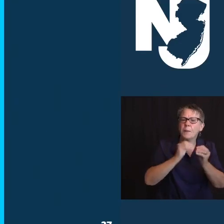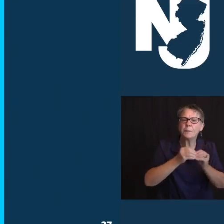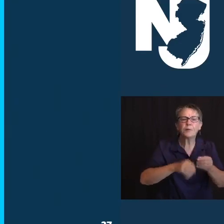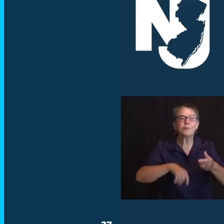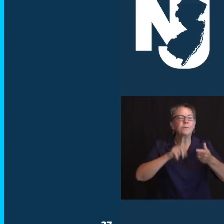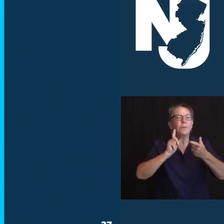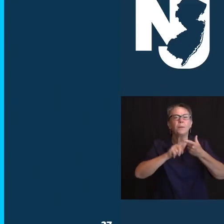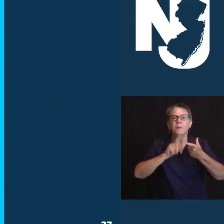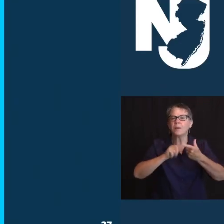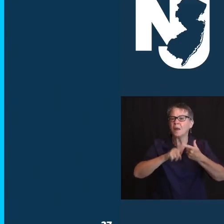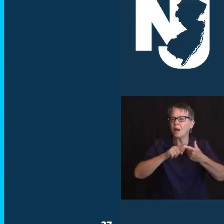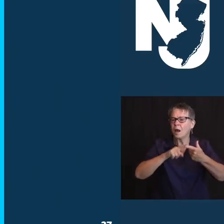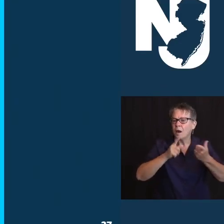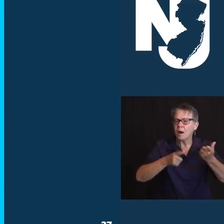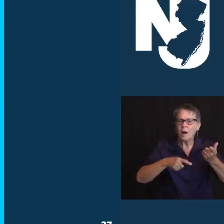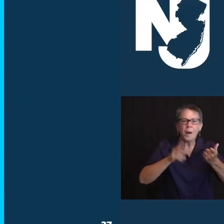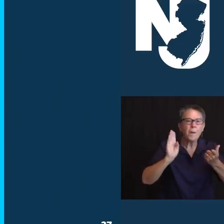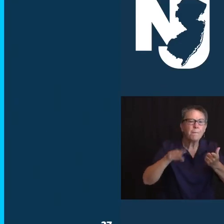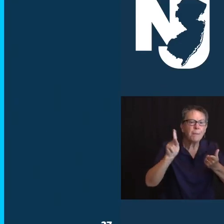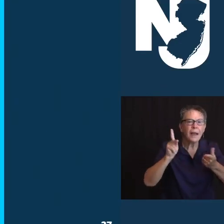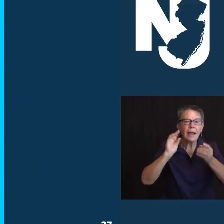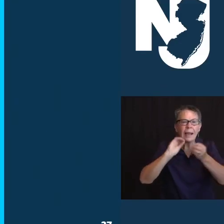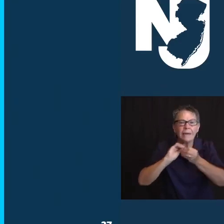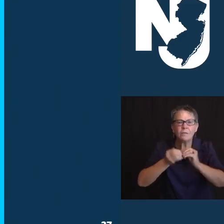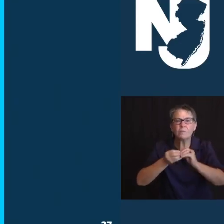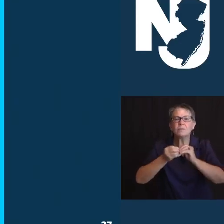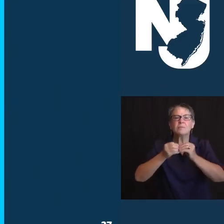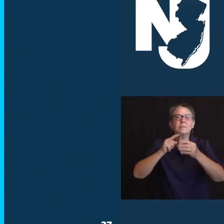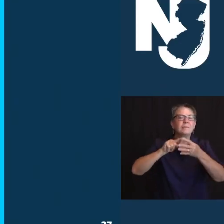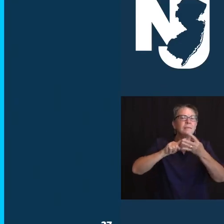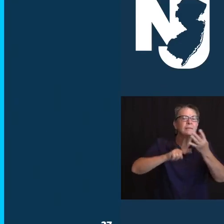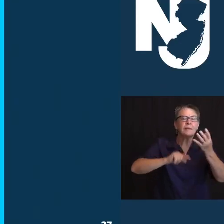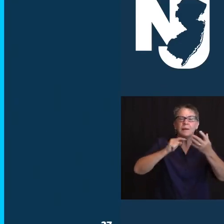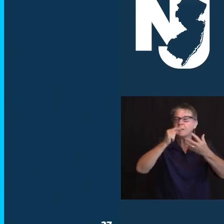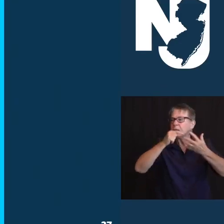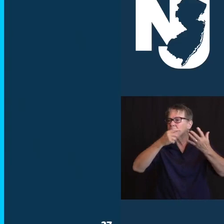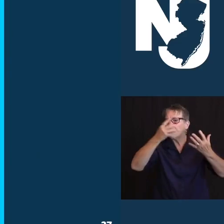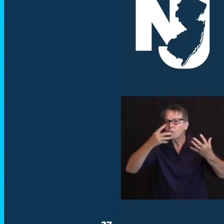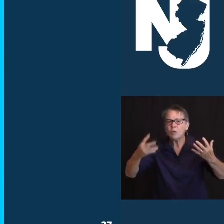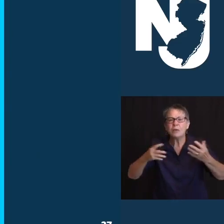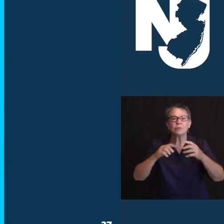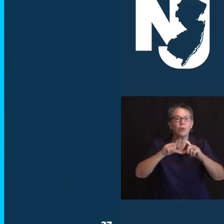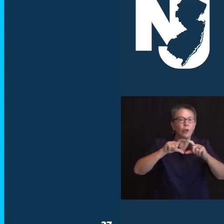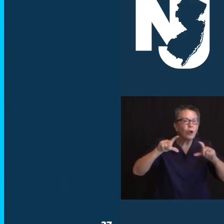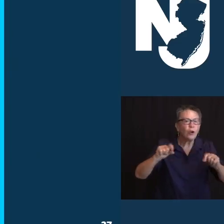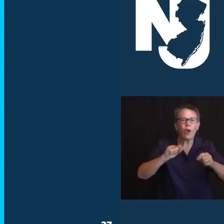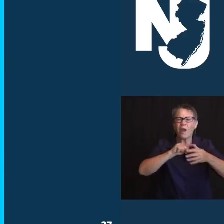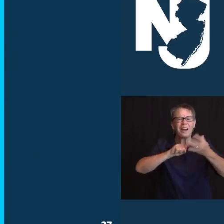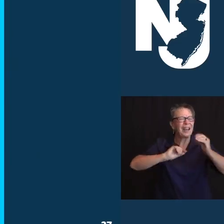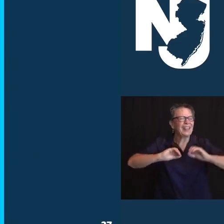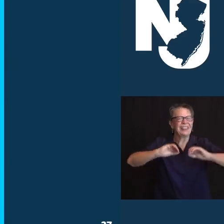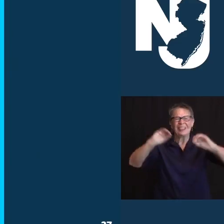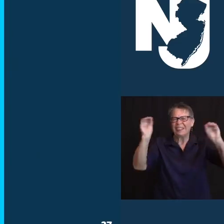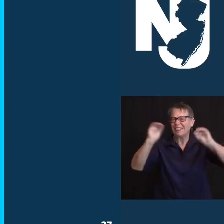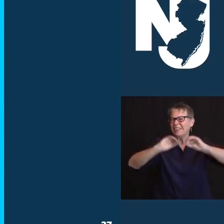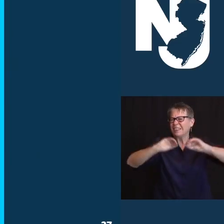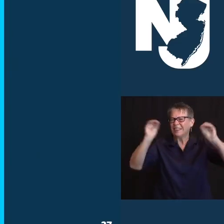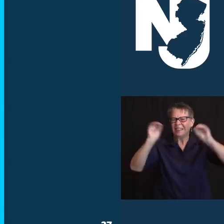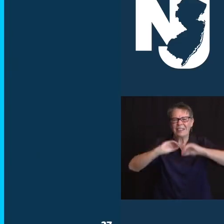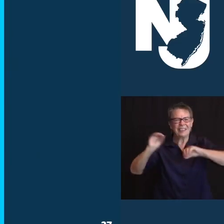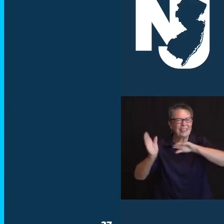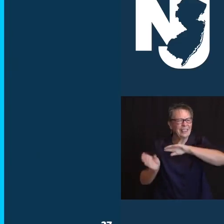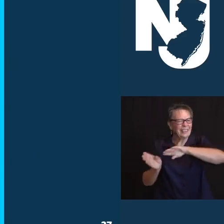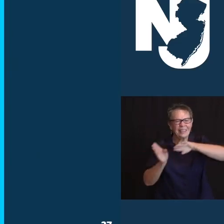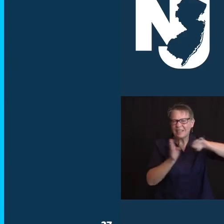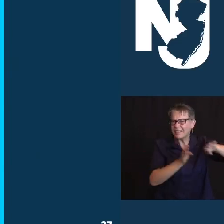call. We urge you to tell contact tracers who you've been in contact with and where you've been, and share with them if you